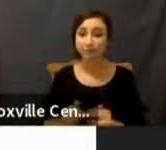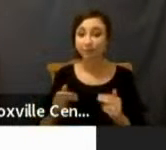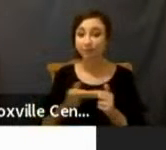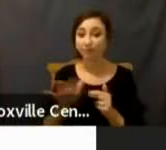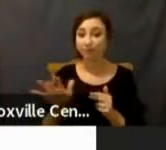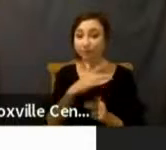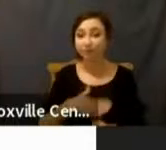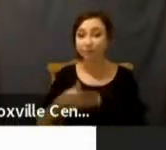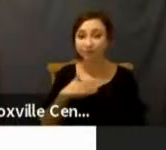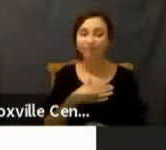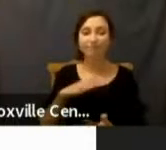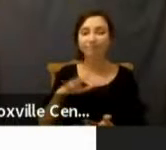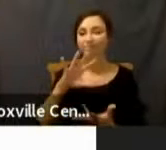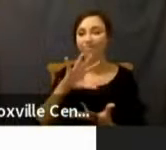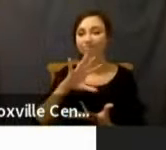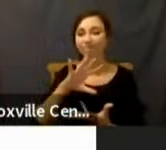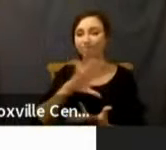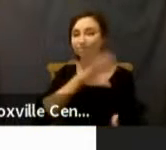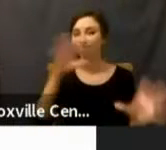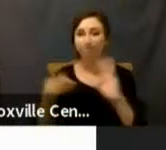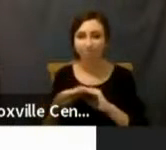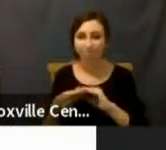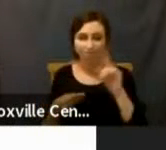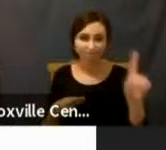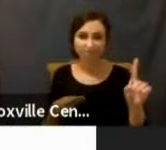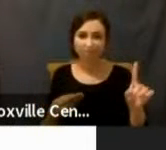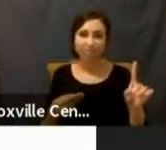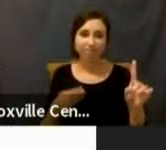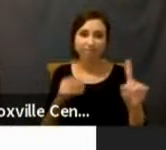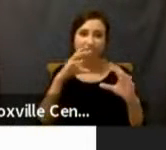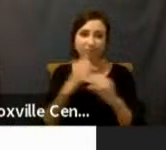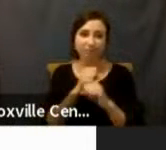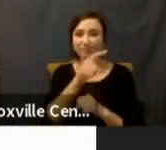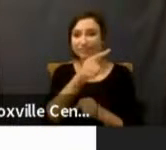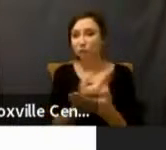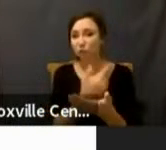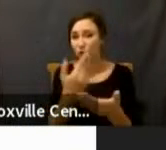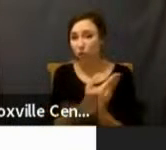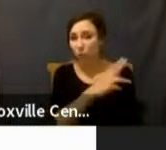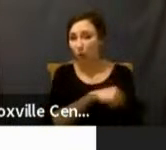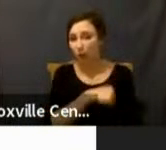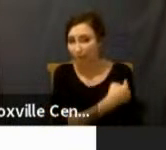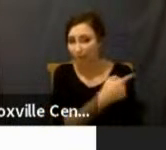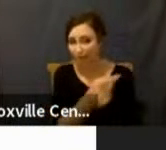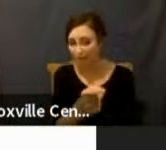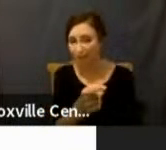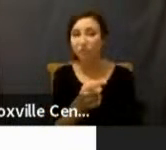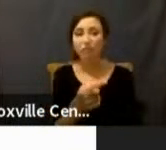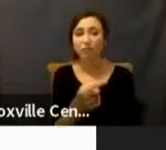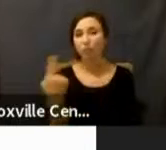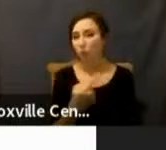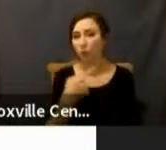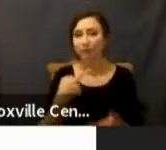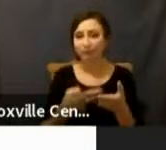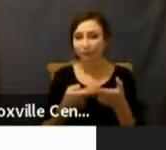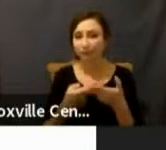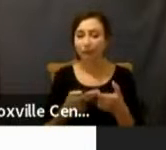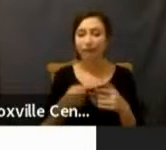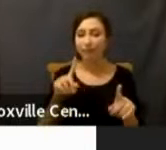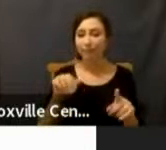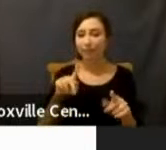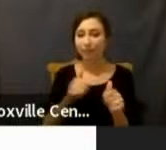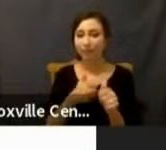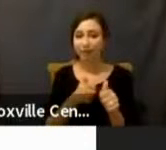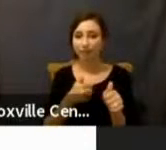So then to wrap up these last few slides with hospitalizations. So these are new hospitalizations. We've always talked about how there's the data lag